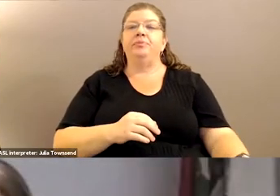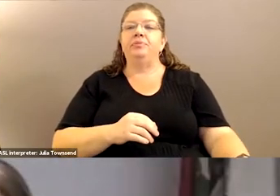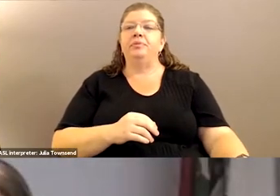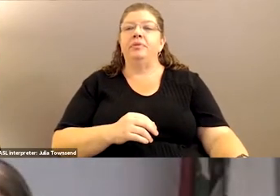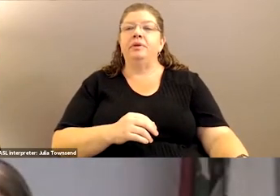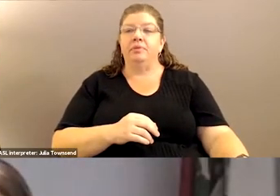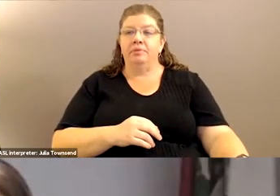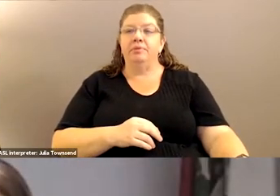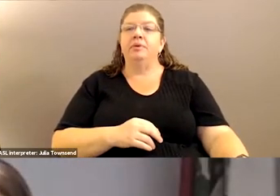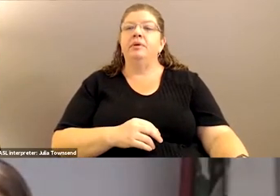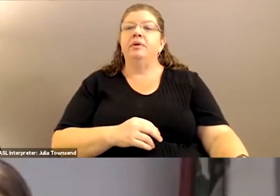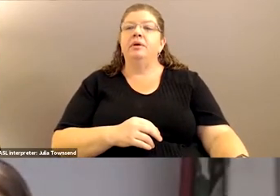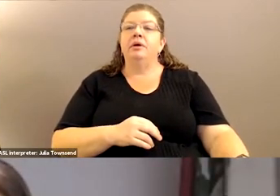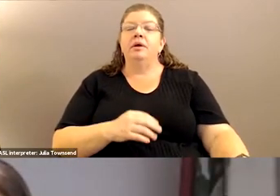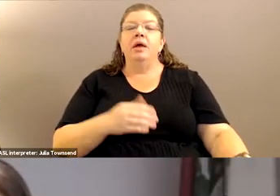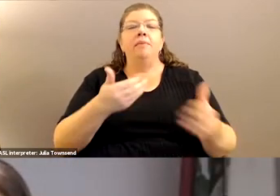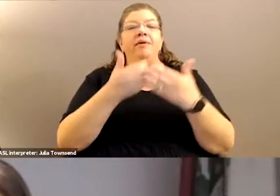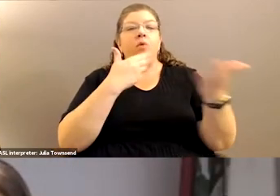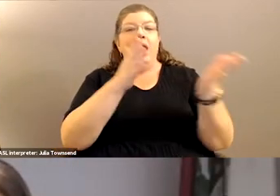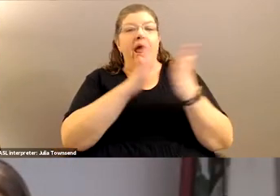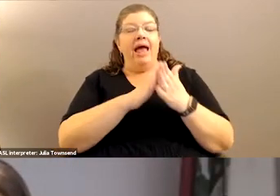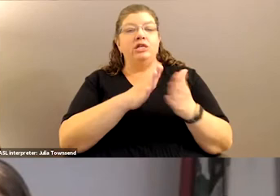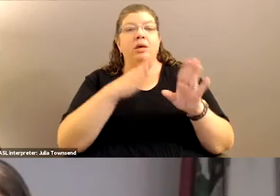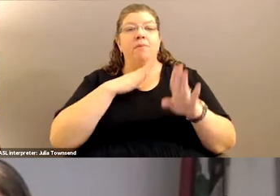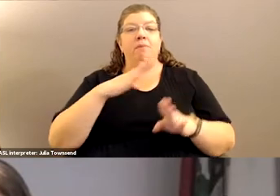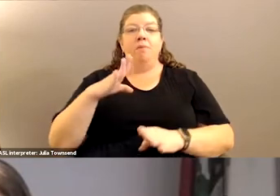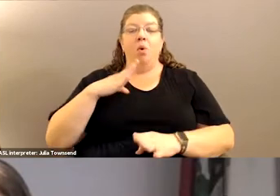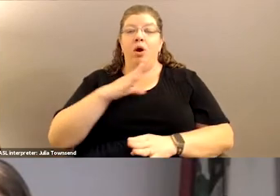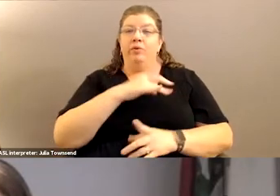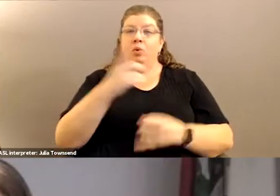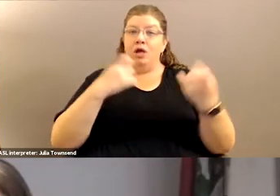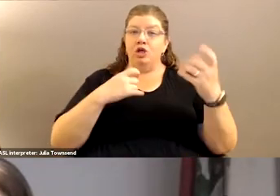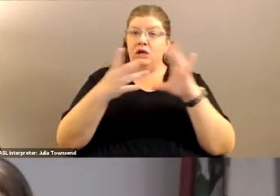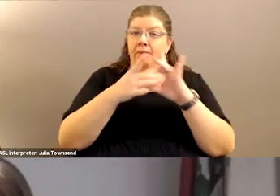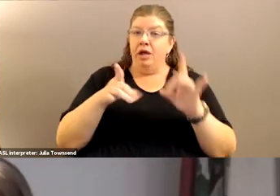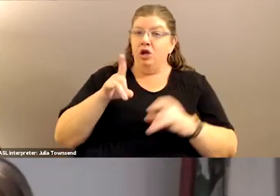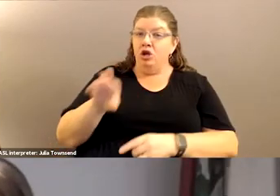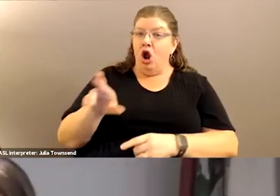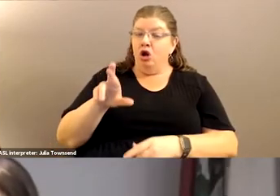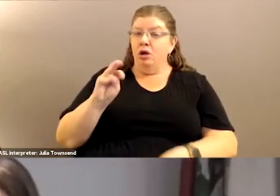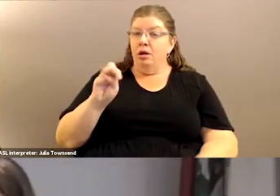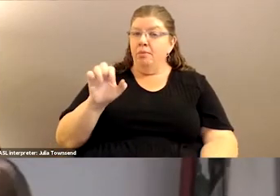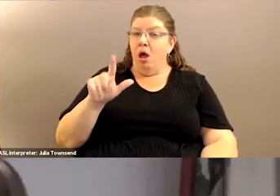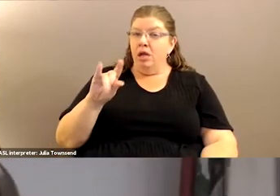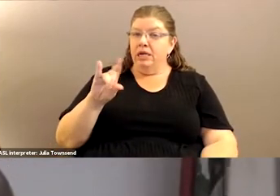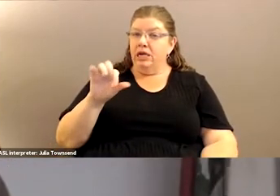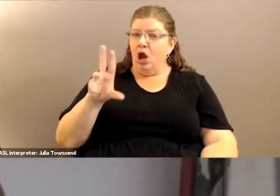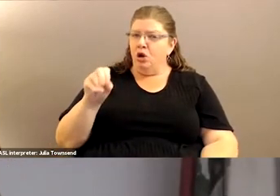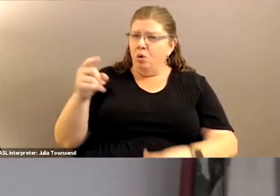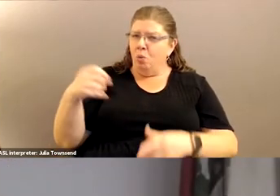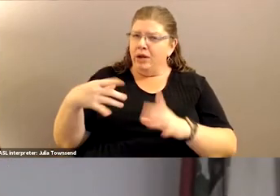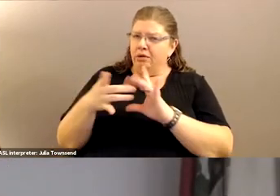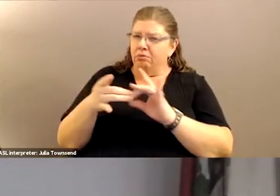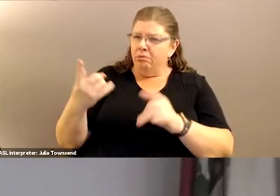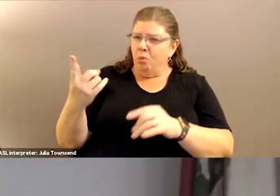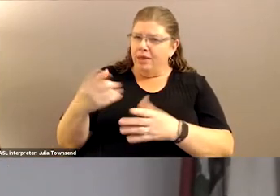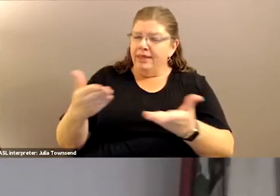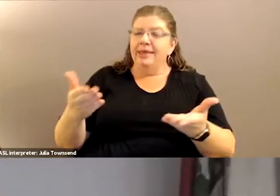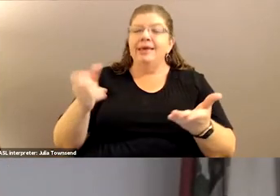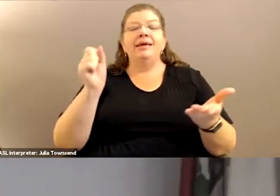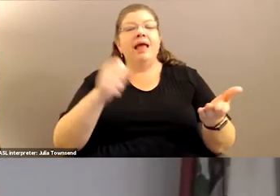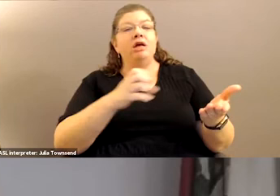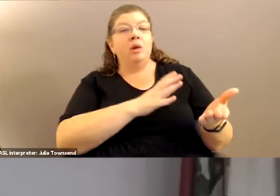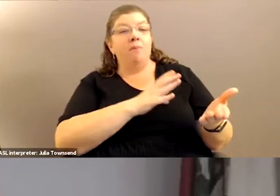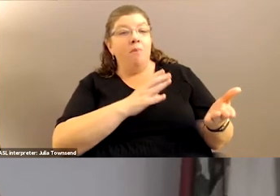for questions or comments uh dr maldonado did you have one note you wanted to make yes board members in